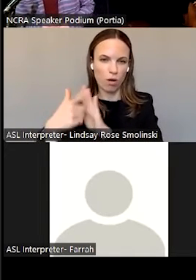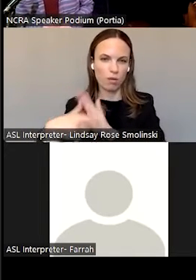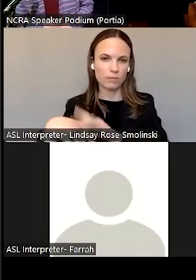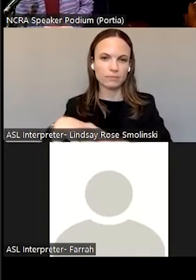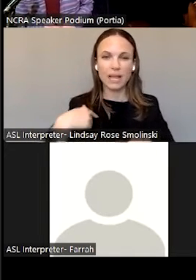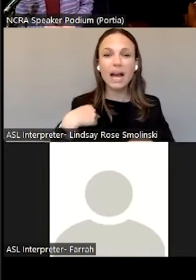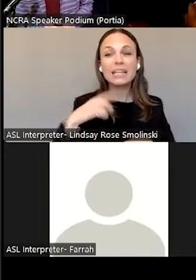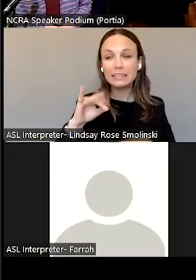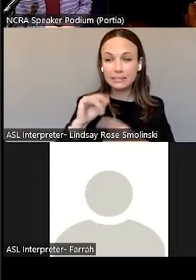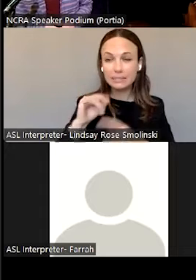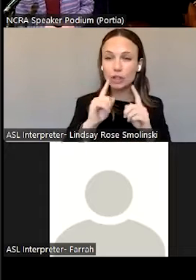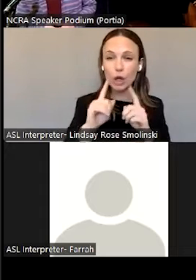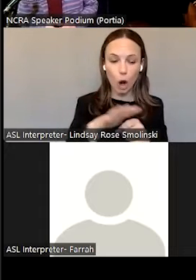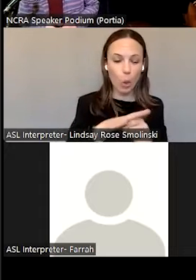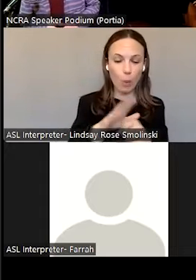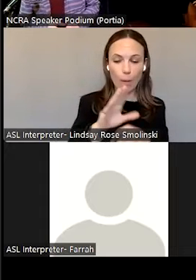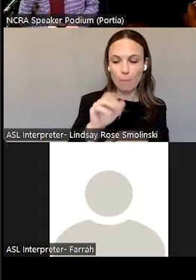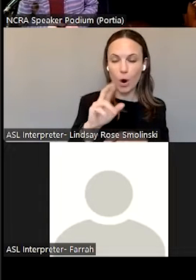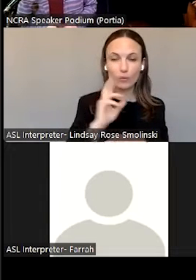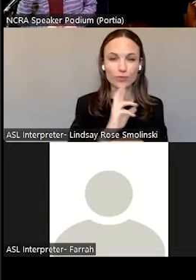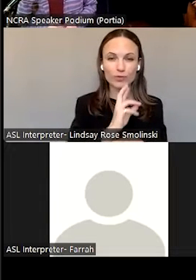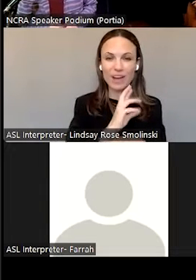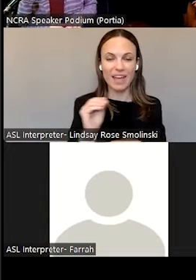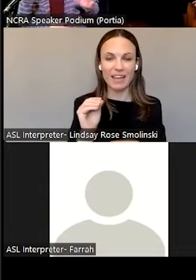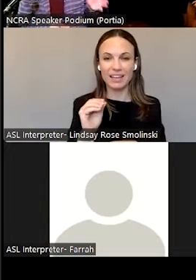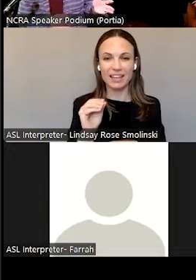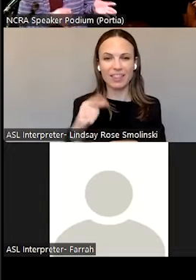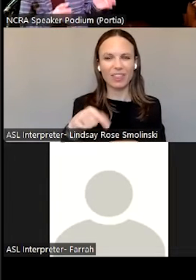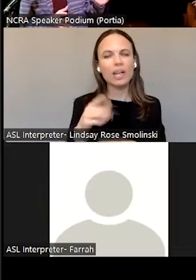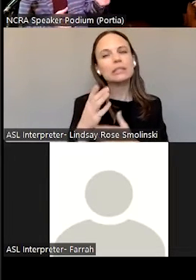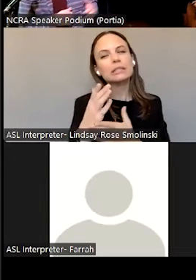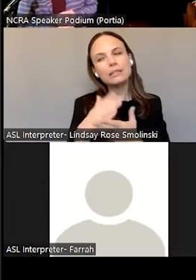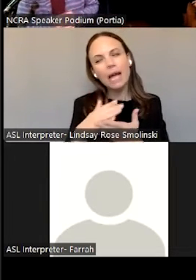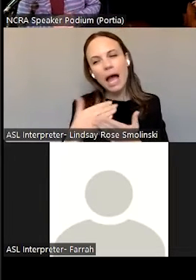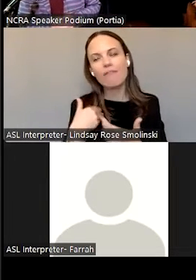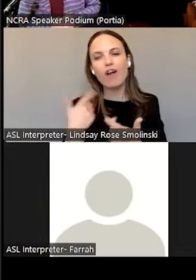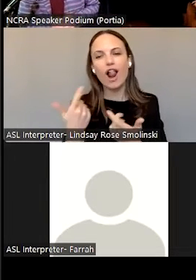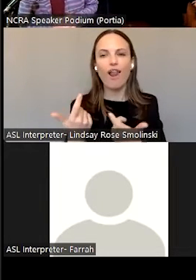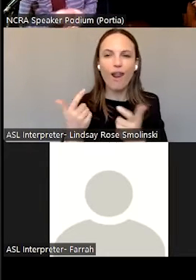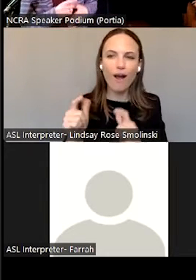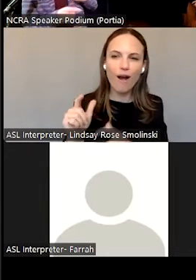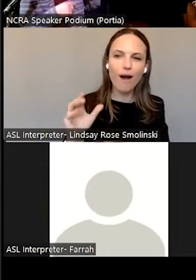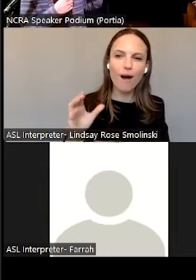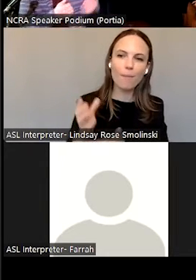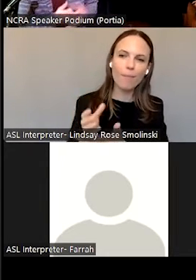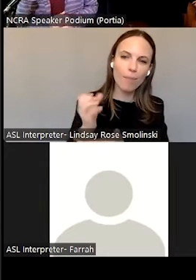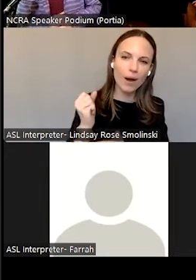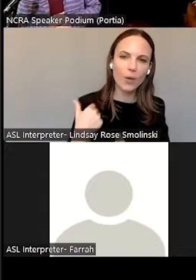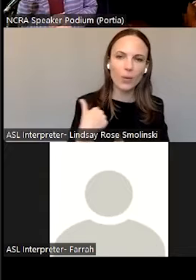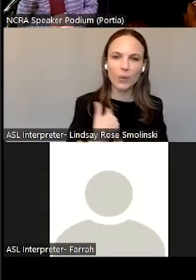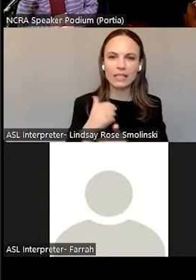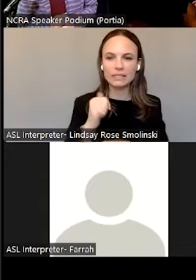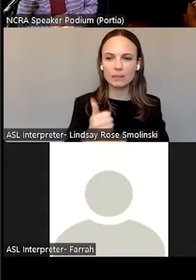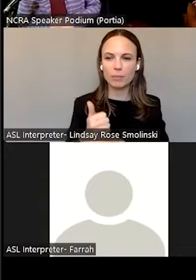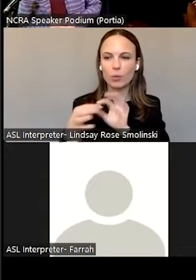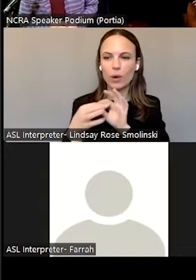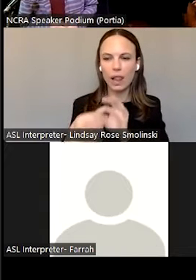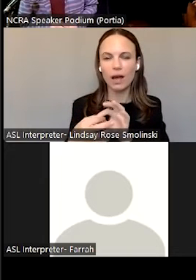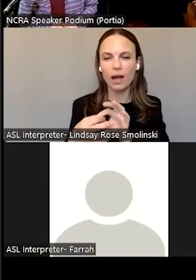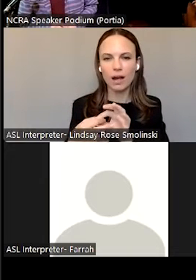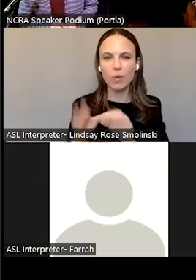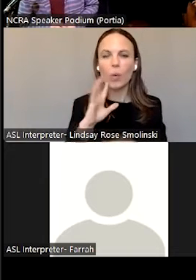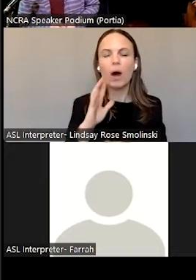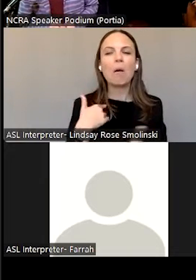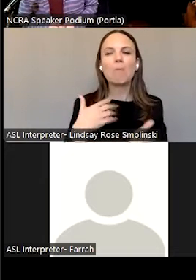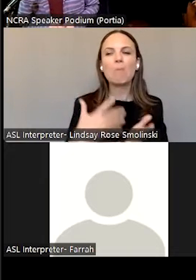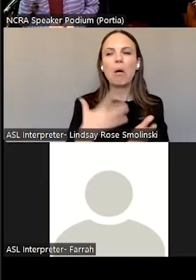I've talked to a lot of local bars and restaurants, and there's some that use large bottles, and then we set up a relationship, and I'll stop by every